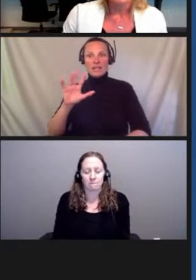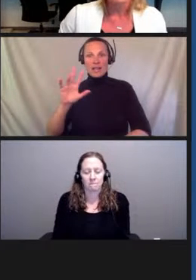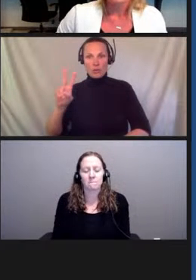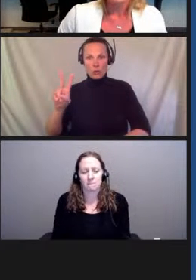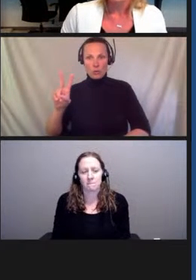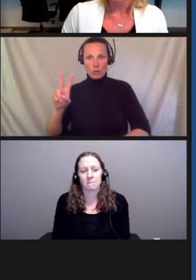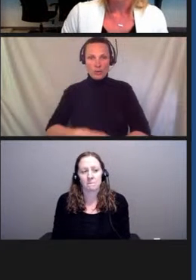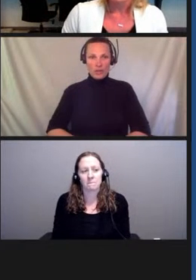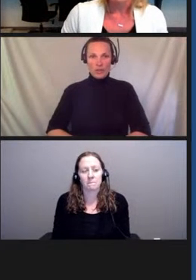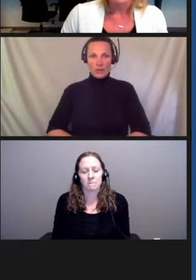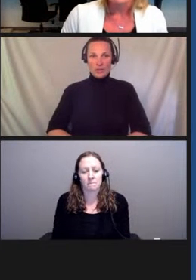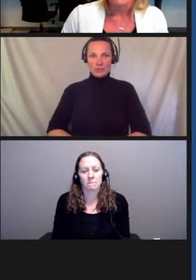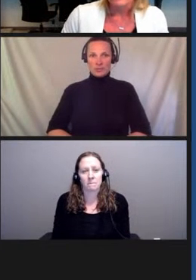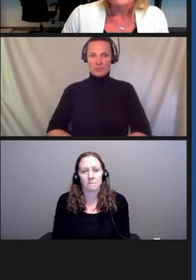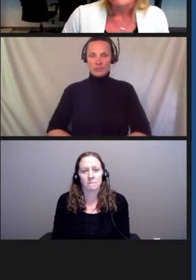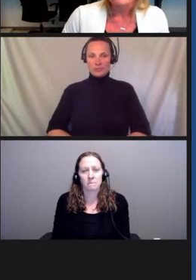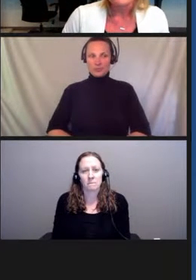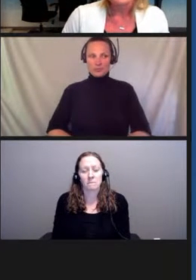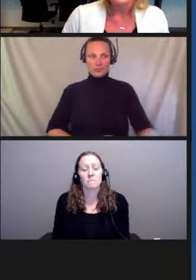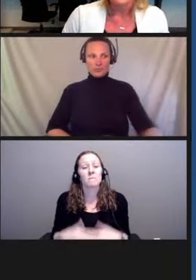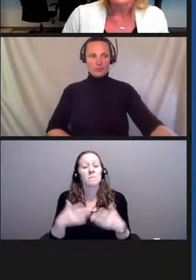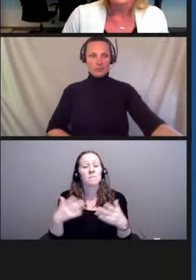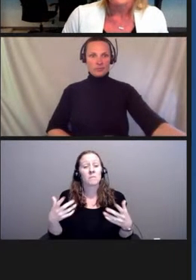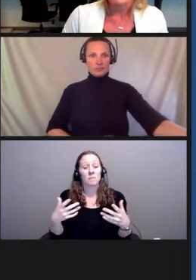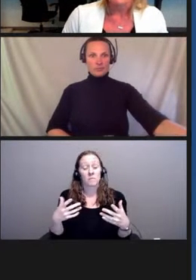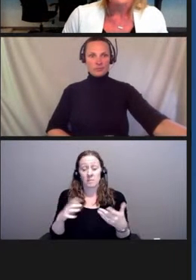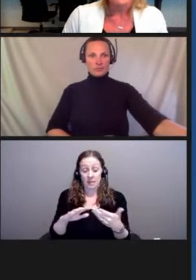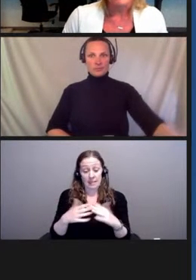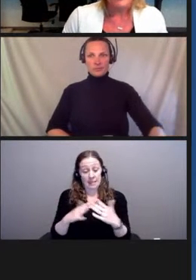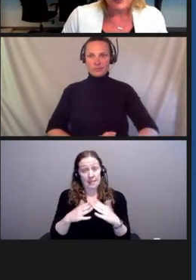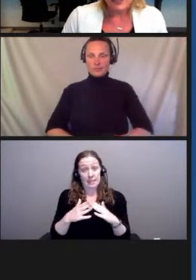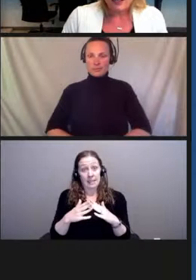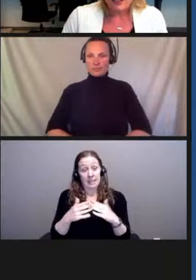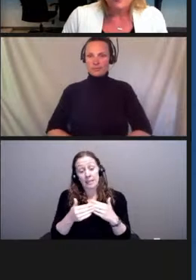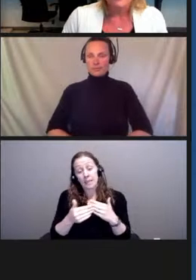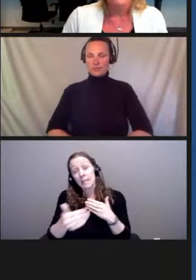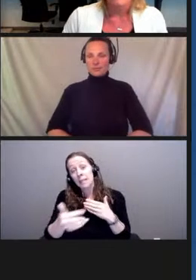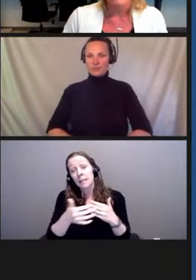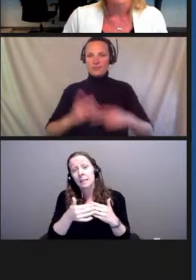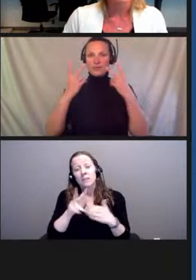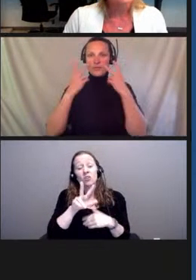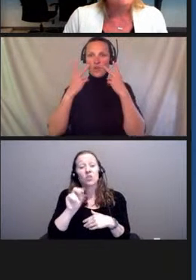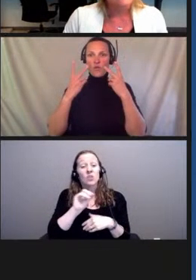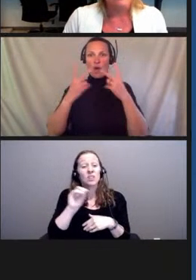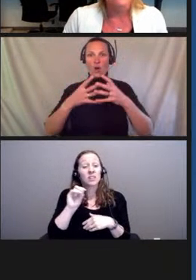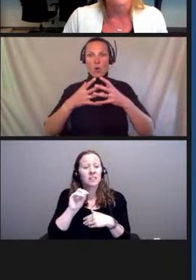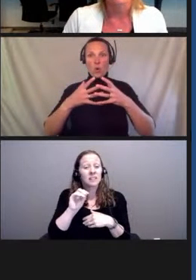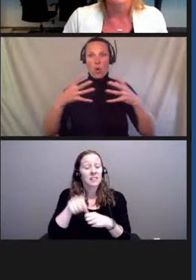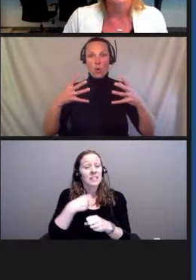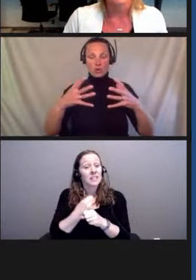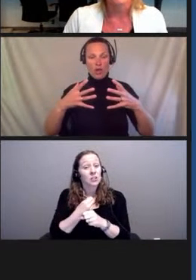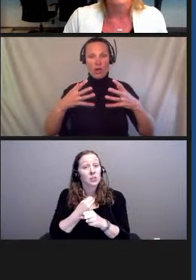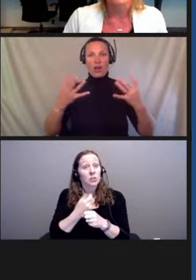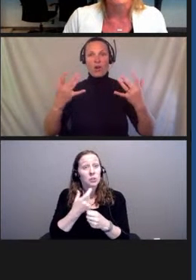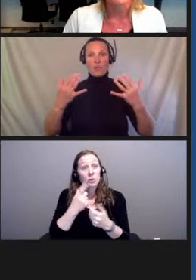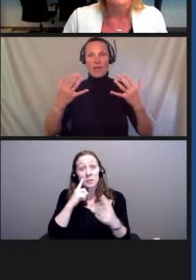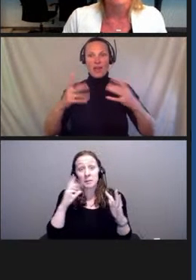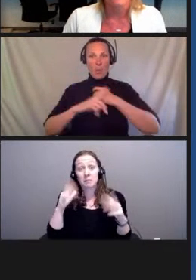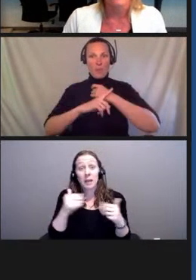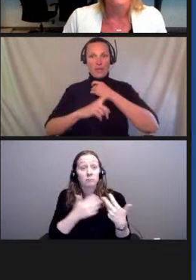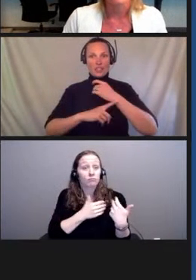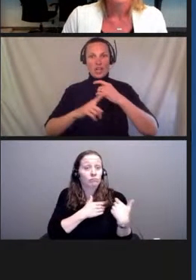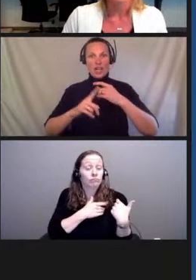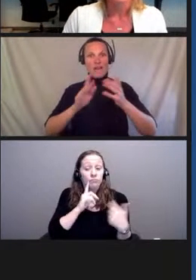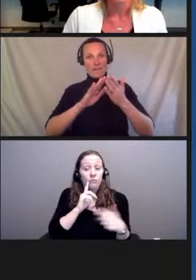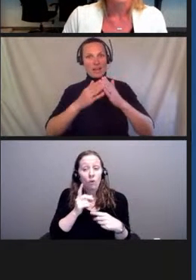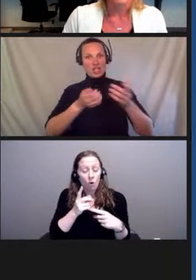So with an understanding of the amount of waste the city is expected to manage over the next 30 years, a needs analysis was undertaken to